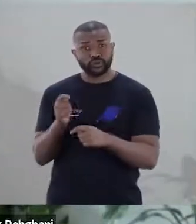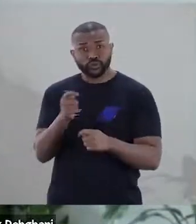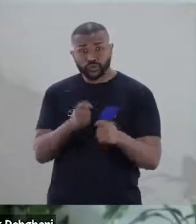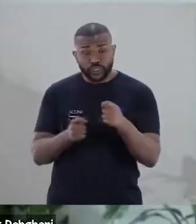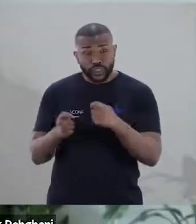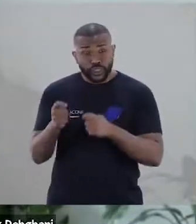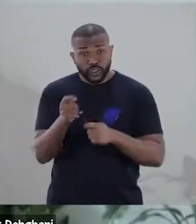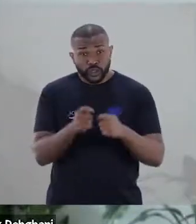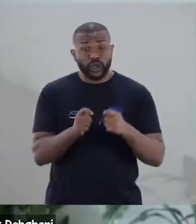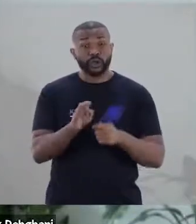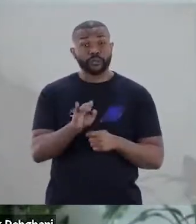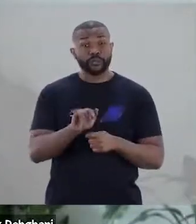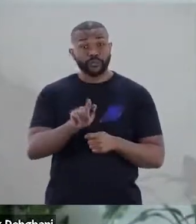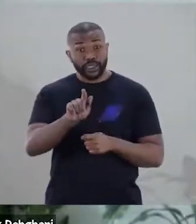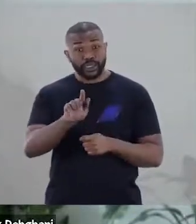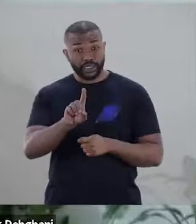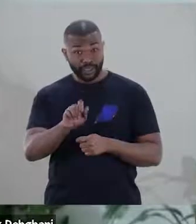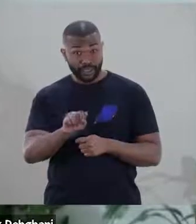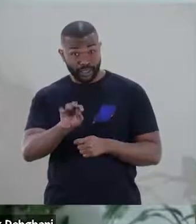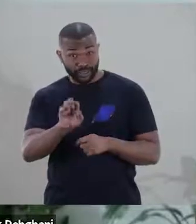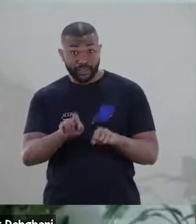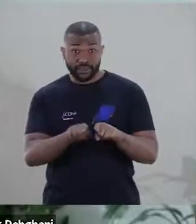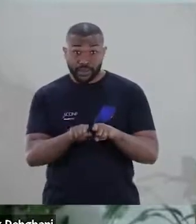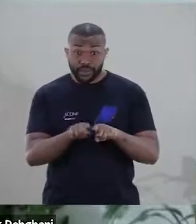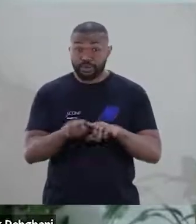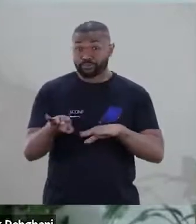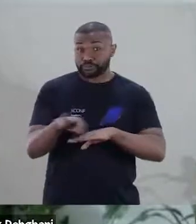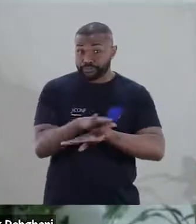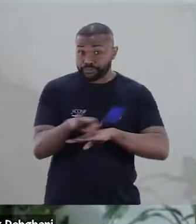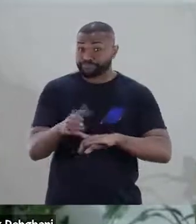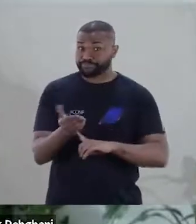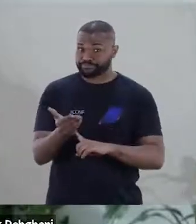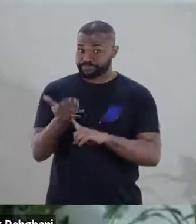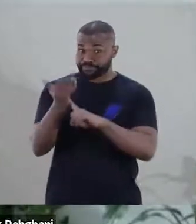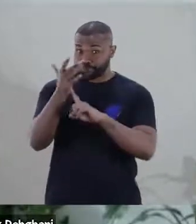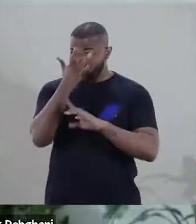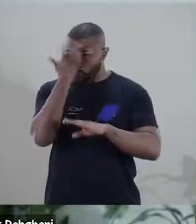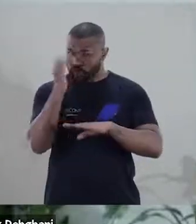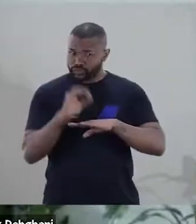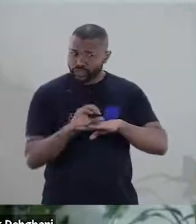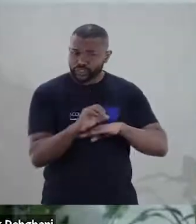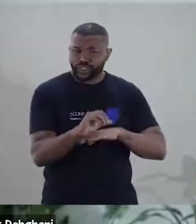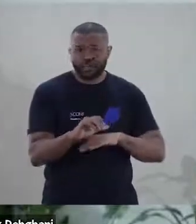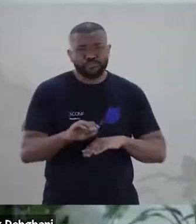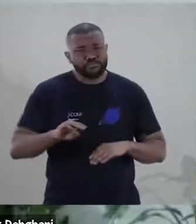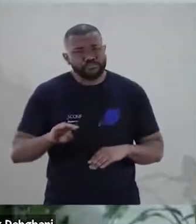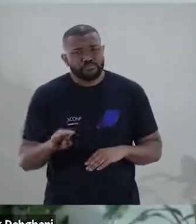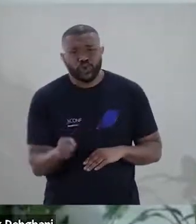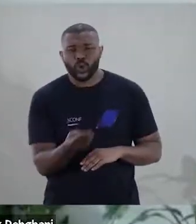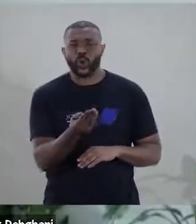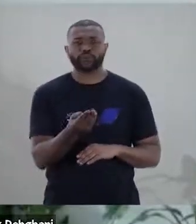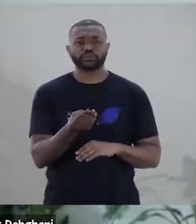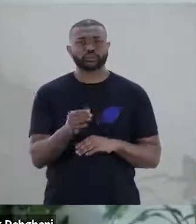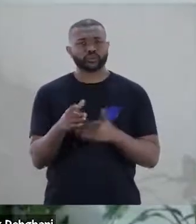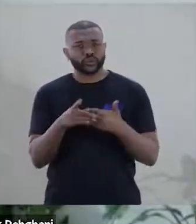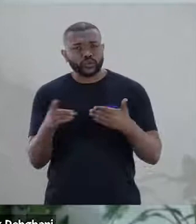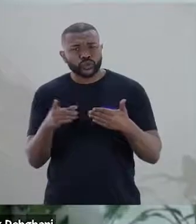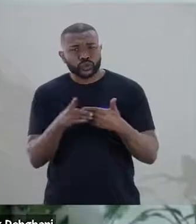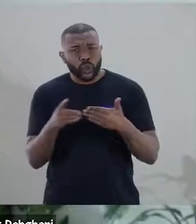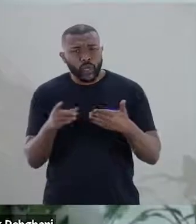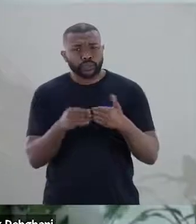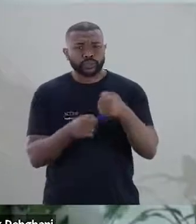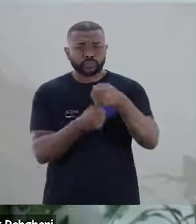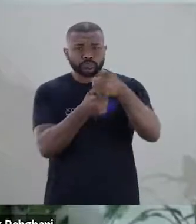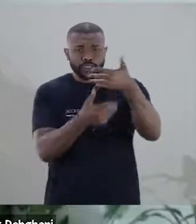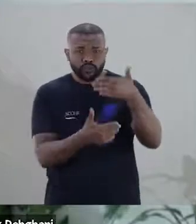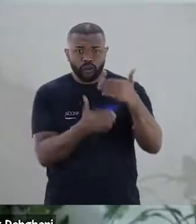data management and technology and architecture, clients that have been investing millions of dollars. They have built their first generation, second generation